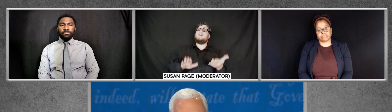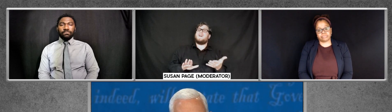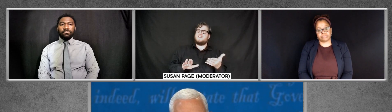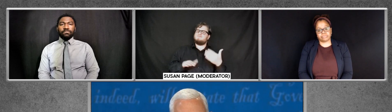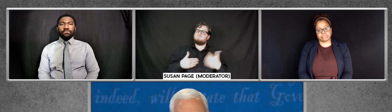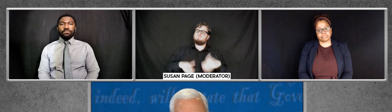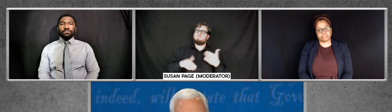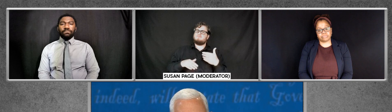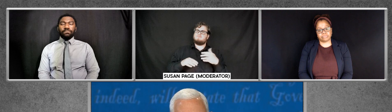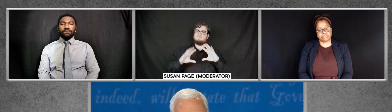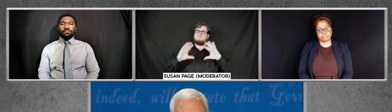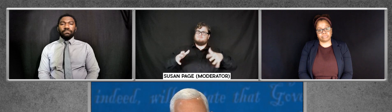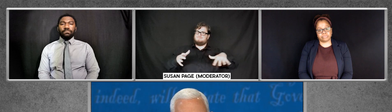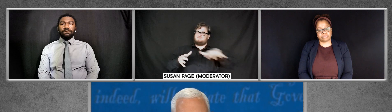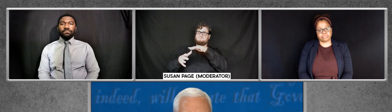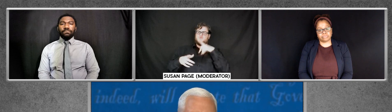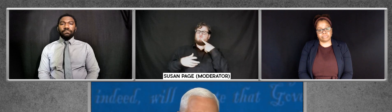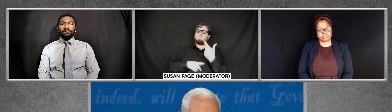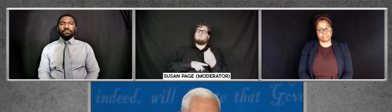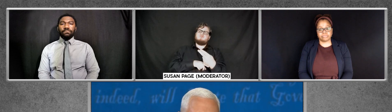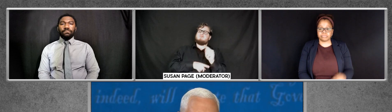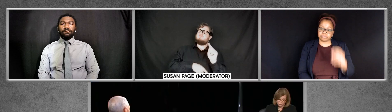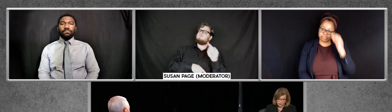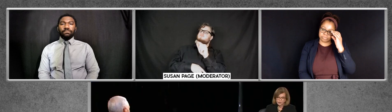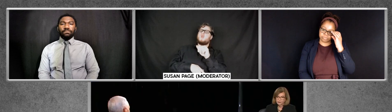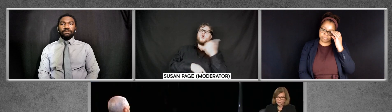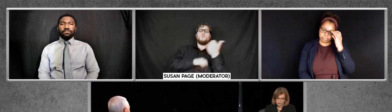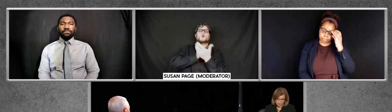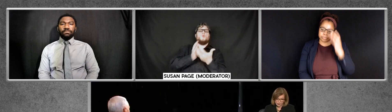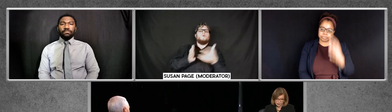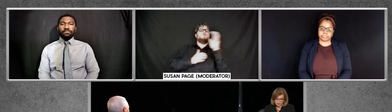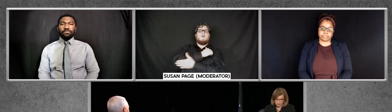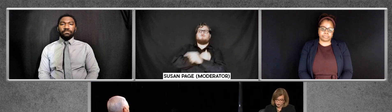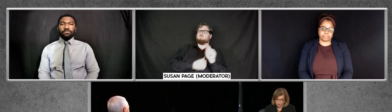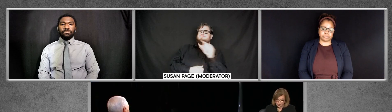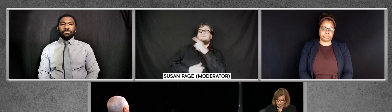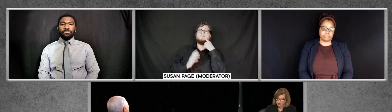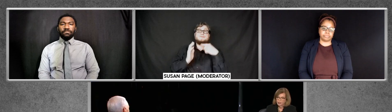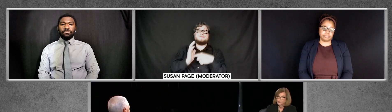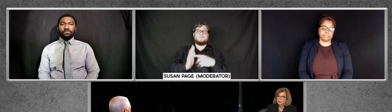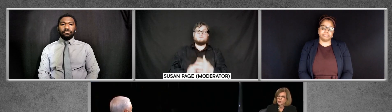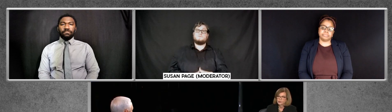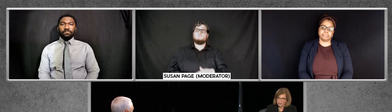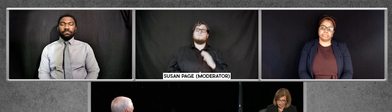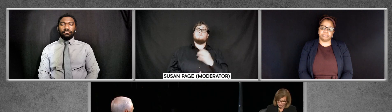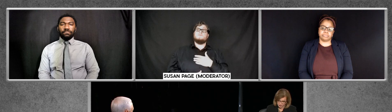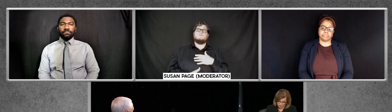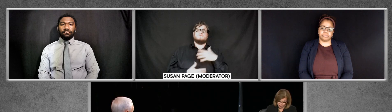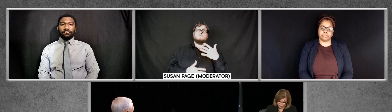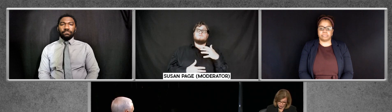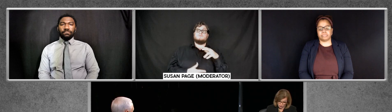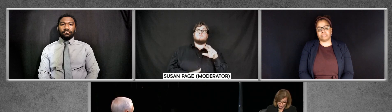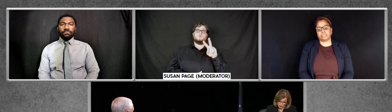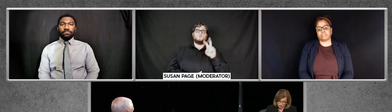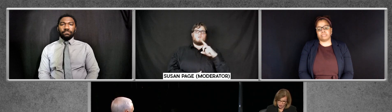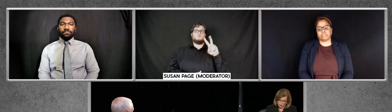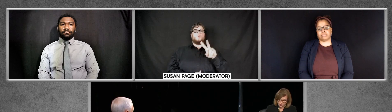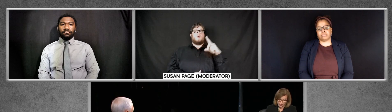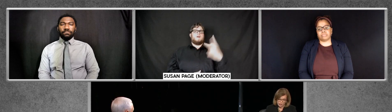that of almost every other wealthy nation on earth. For instance, our death rate is 2.5 times that of Canada next